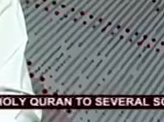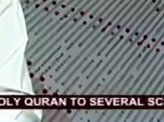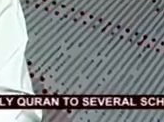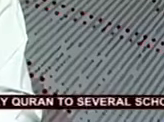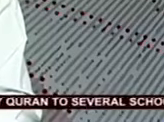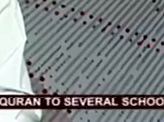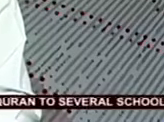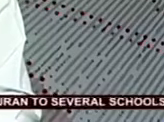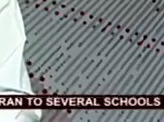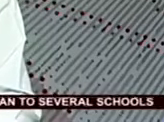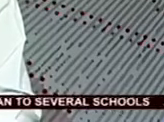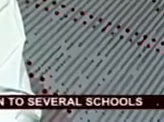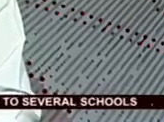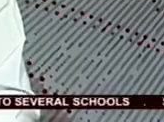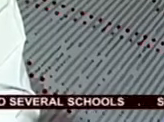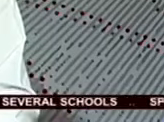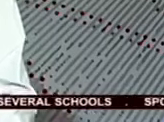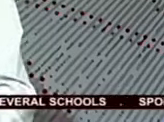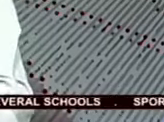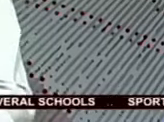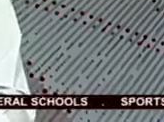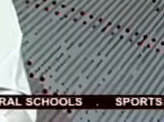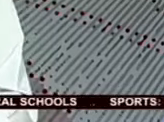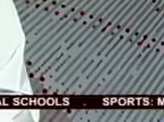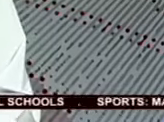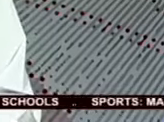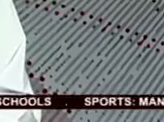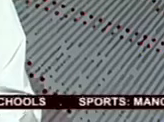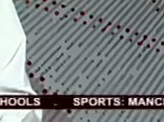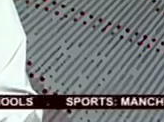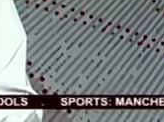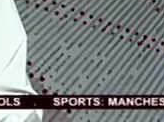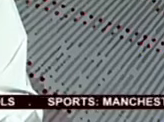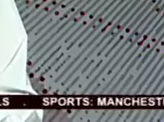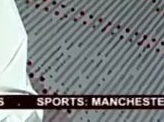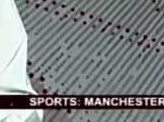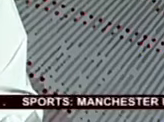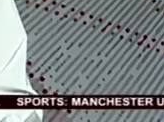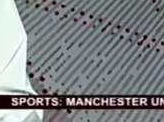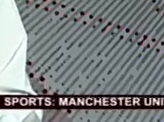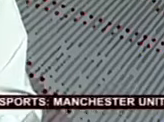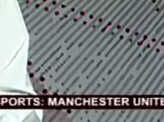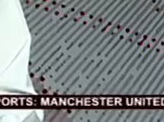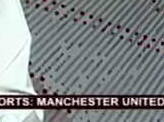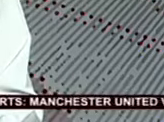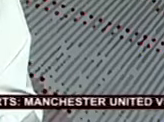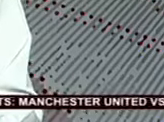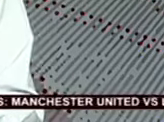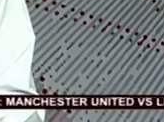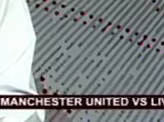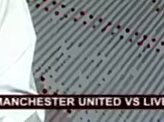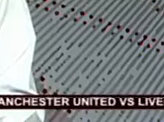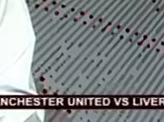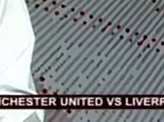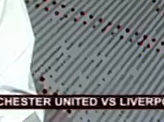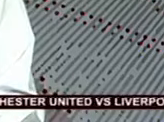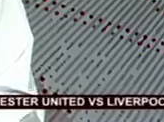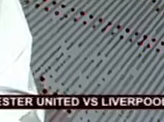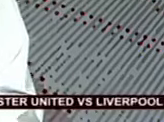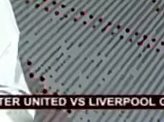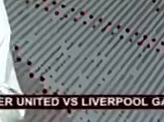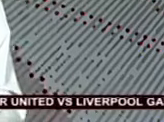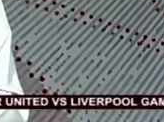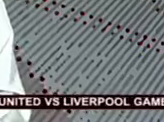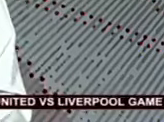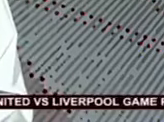silang sitale dinkira dolto min yalon ko duniya kono taring dunia kono taring ka date ni